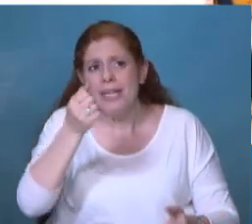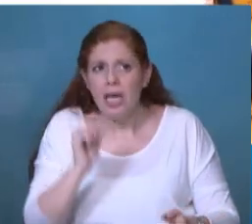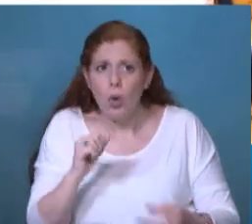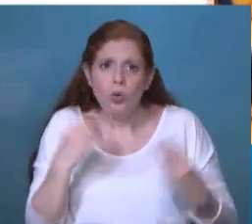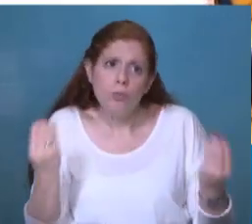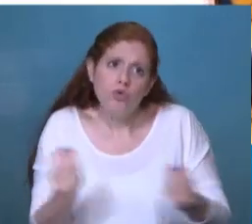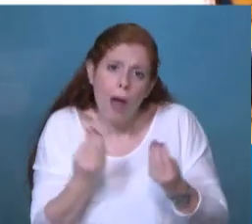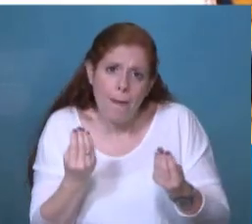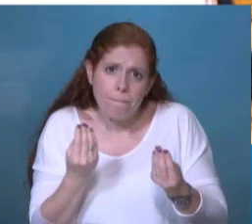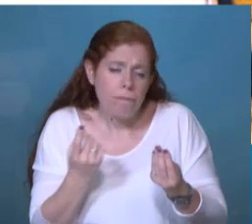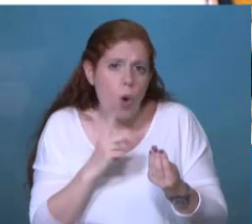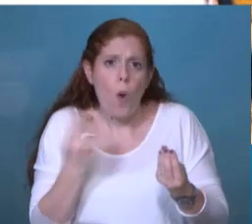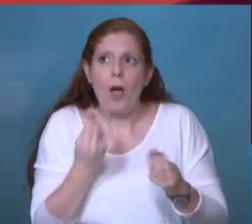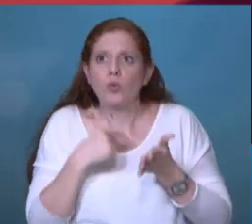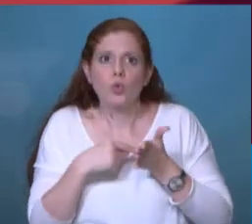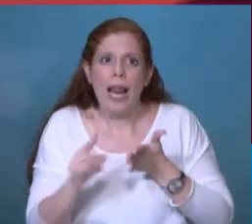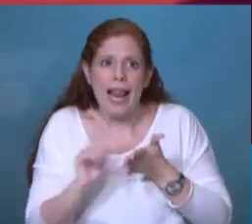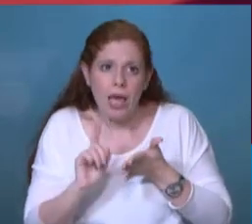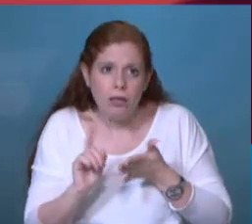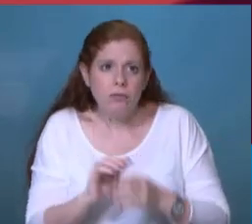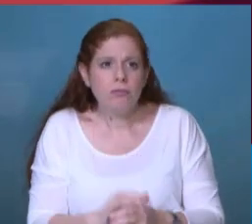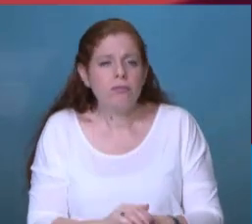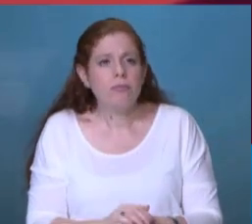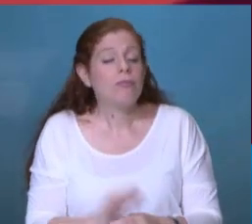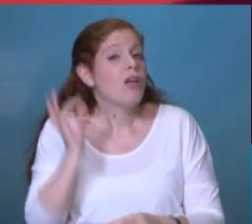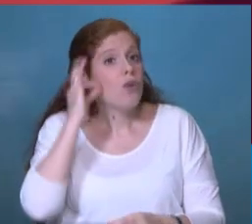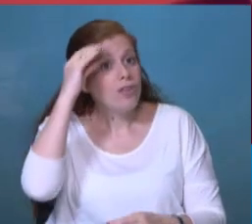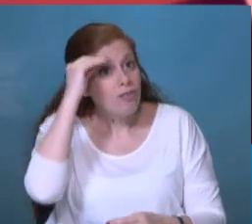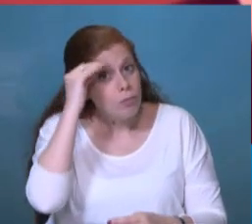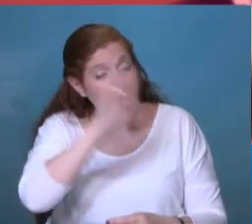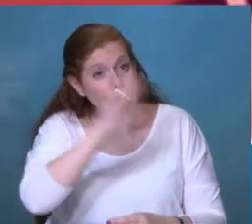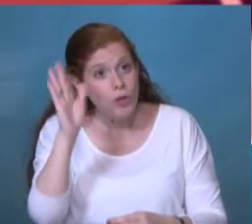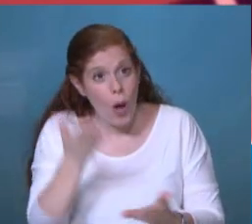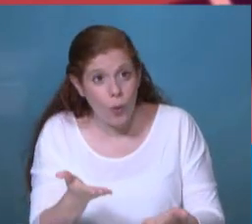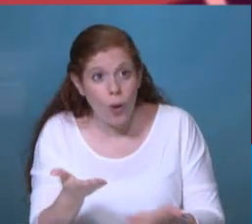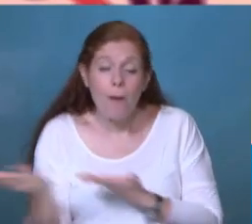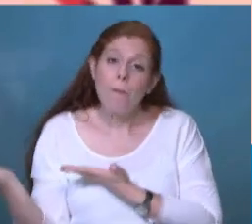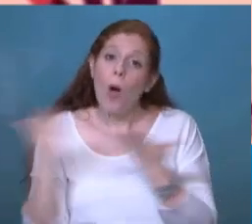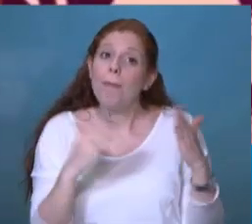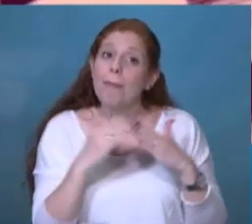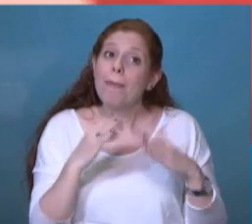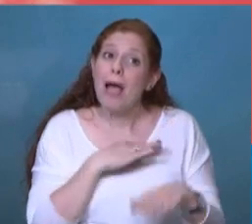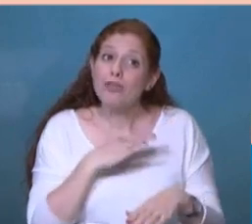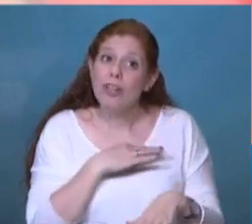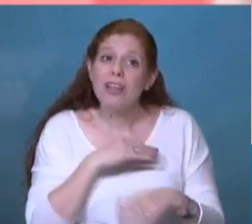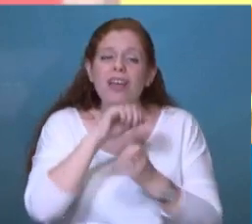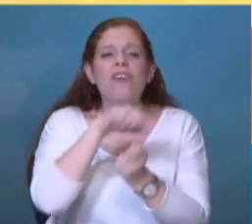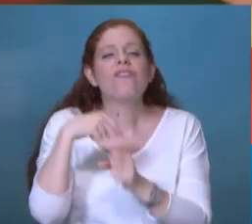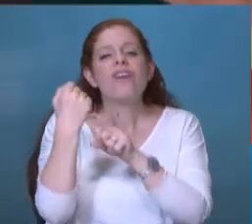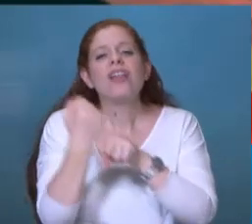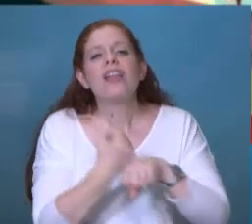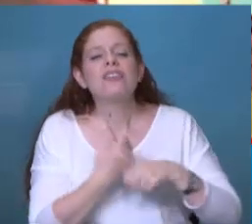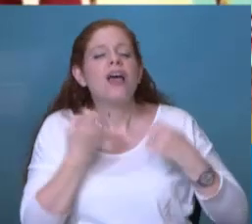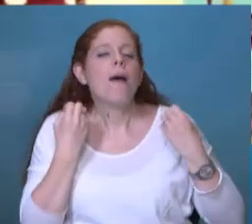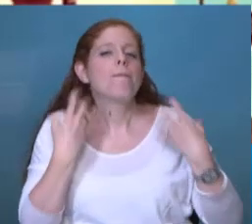a resource, not something negative. Ladies and gentlemen, ciao! Welcome to my home, the